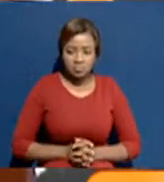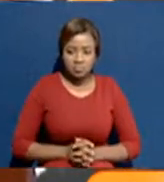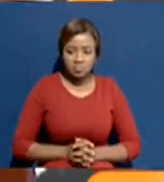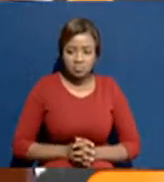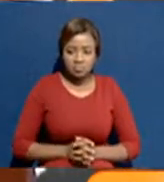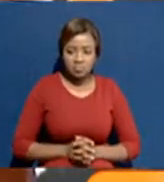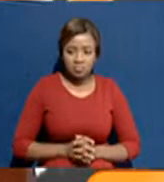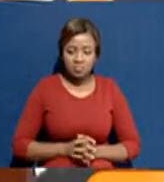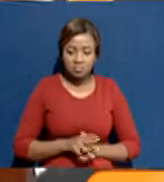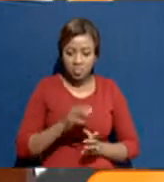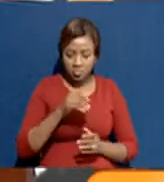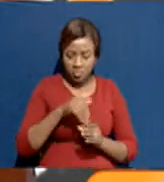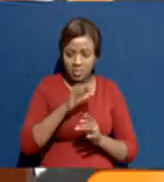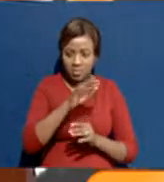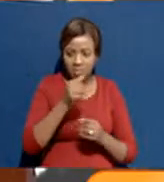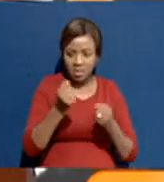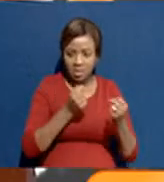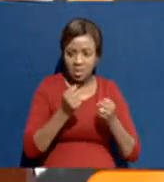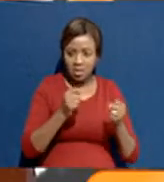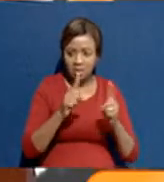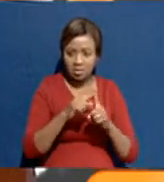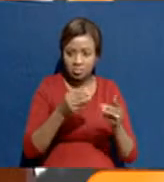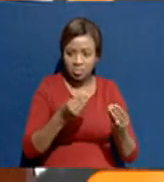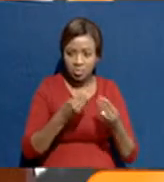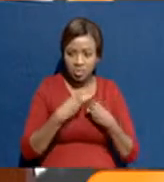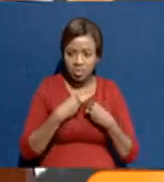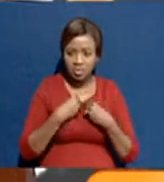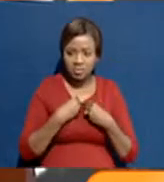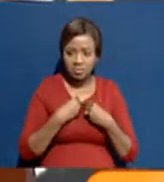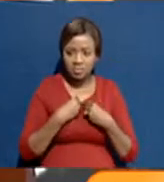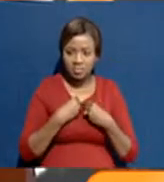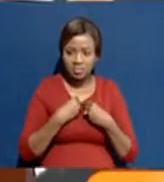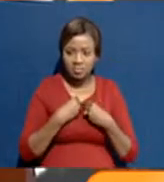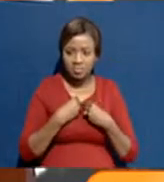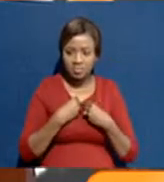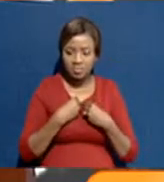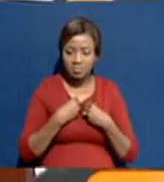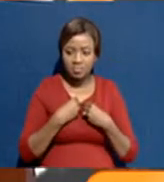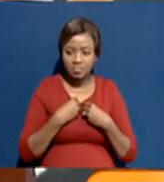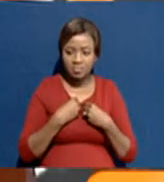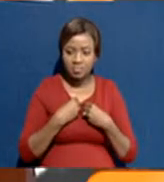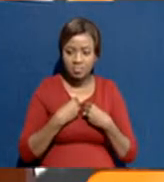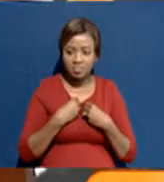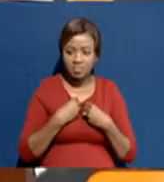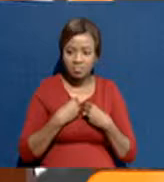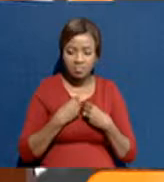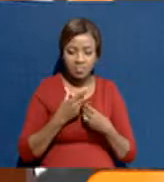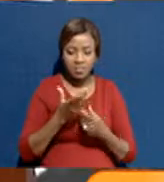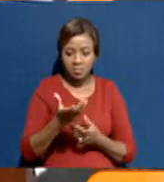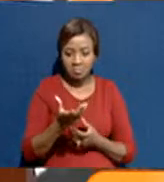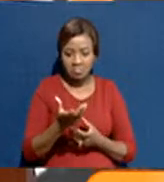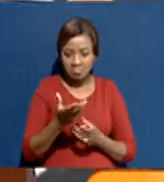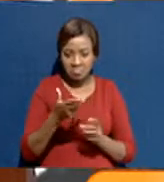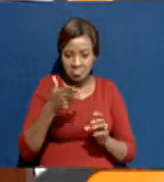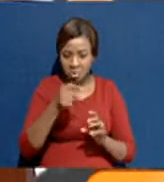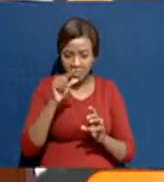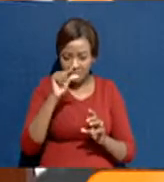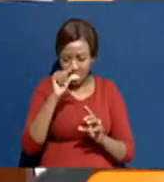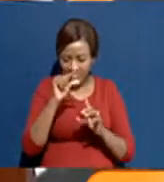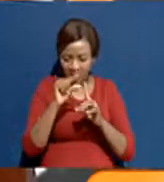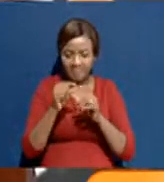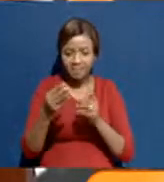brought me the bullet cartridges. Yeah. But the worst one was when I